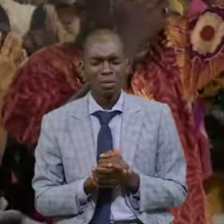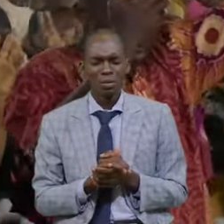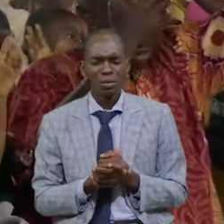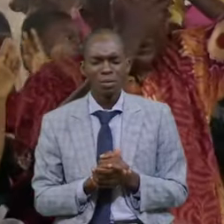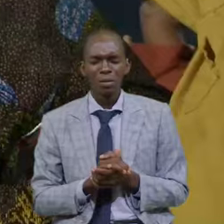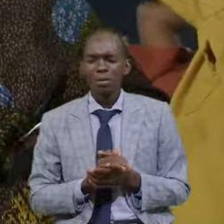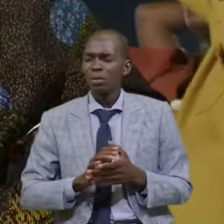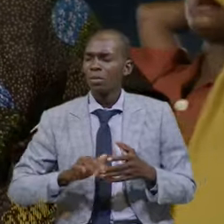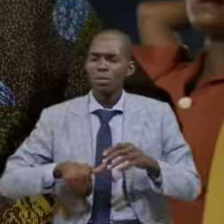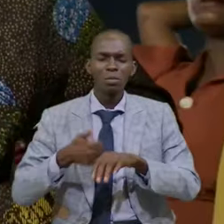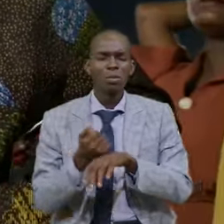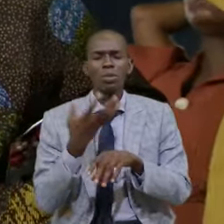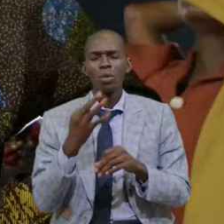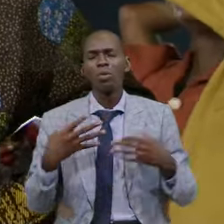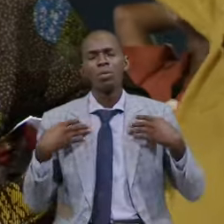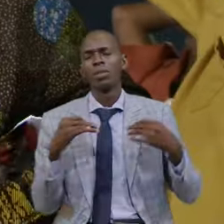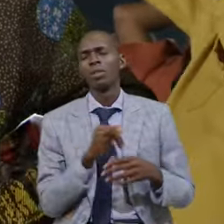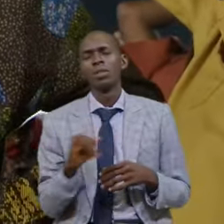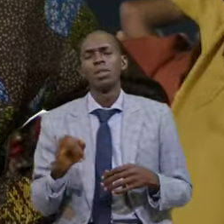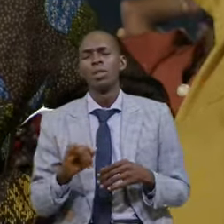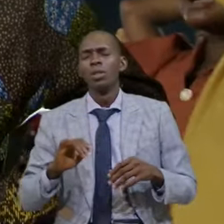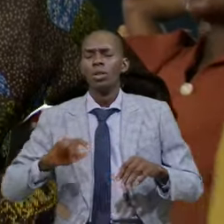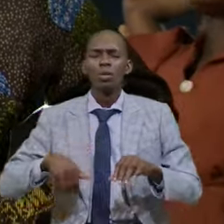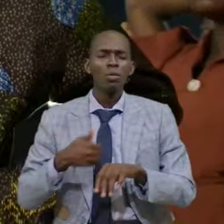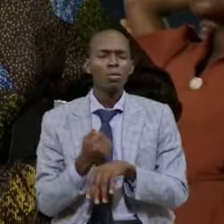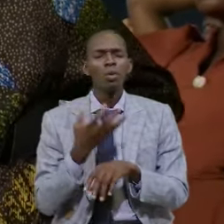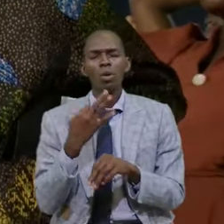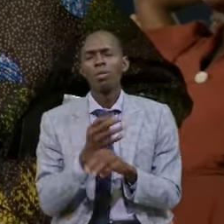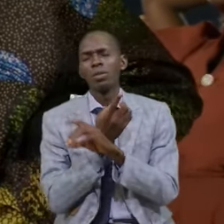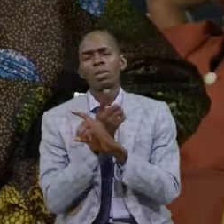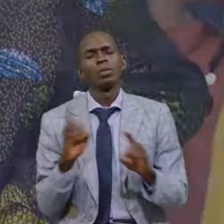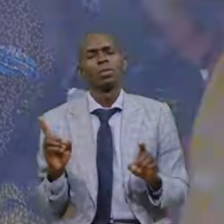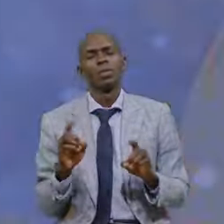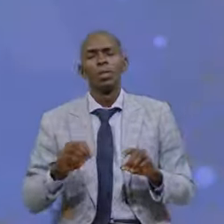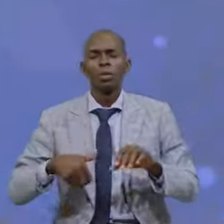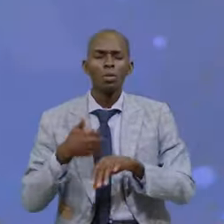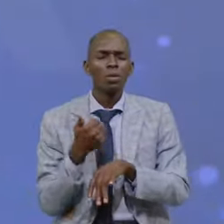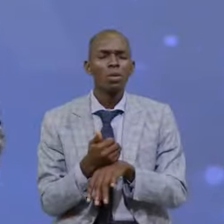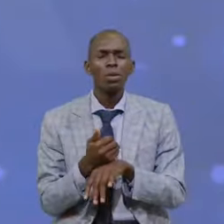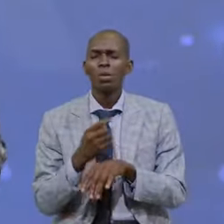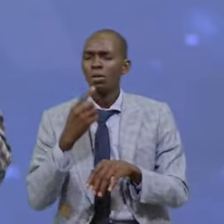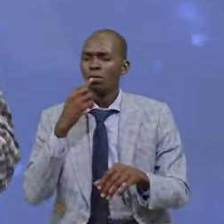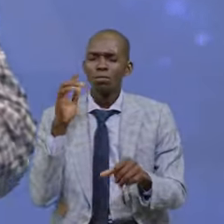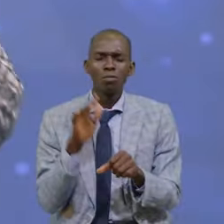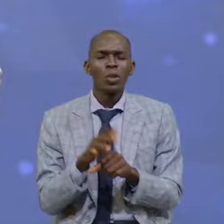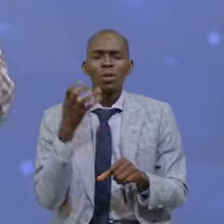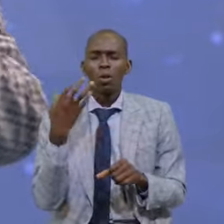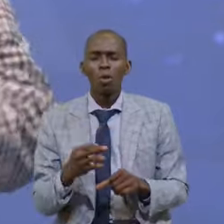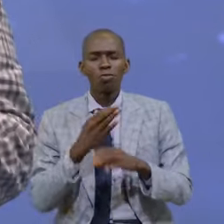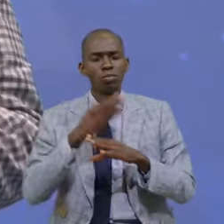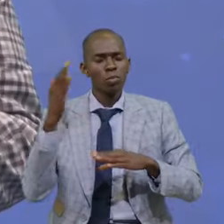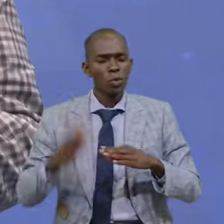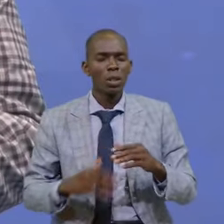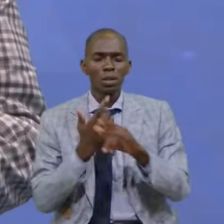Confirmation of healing. Confirmation of deliverance. Confirmation of total liberation